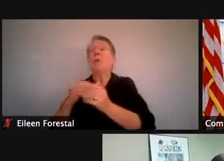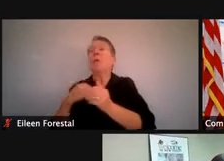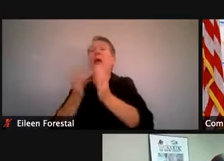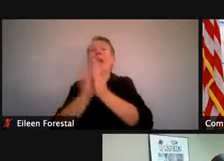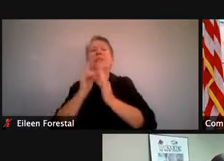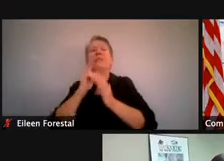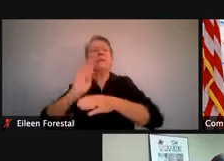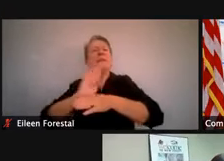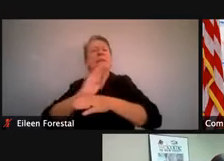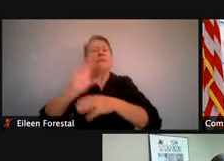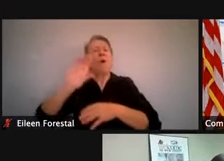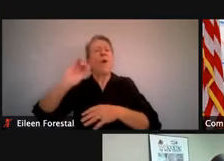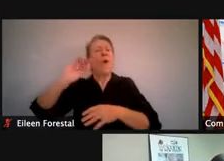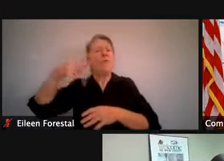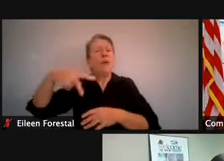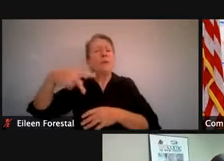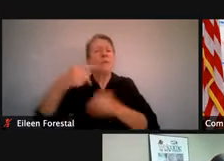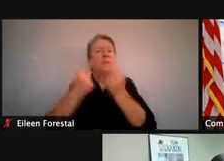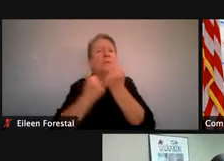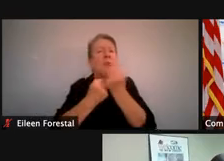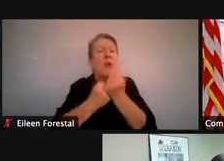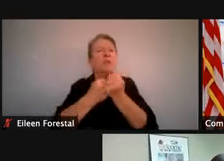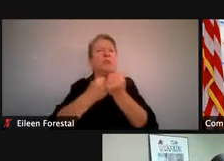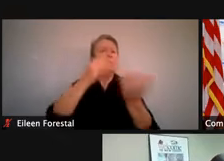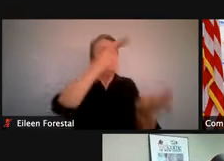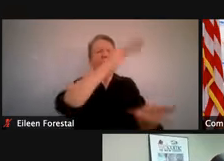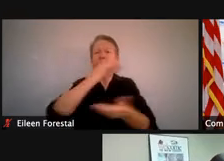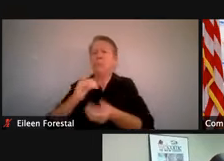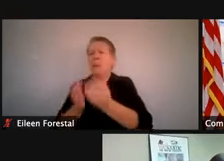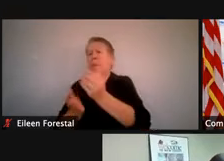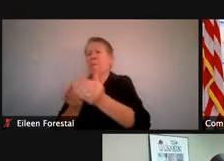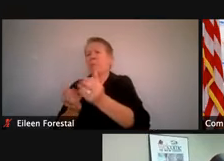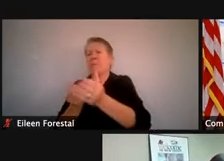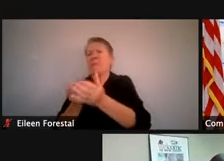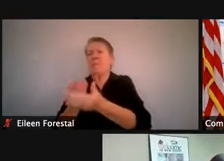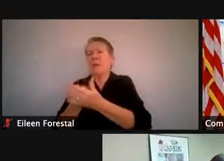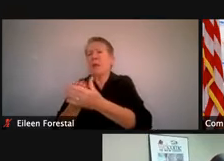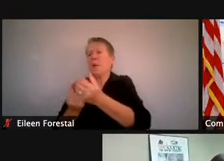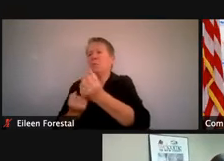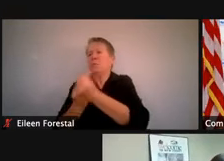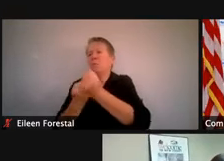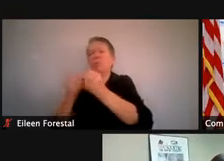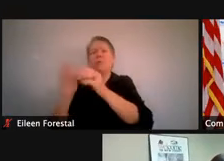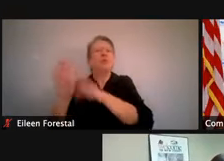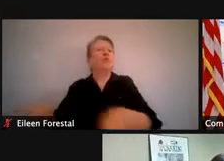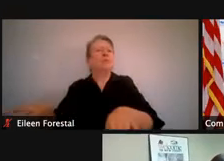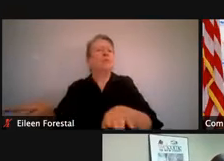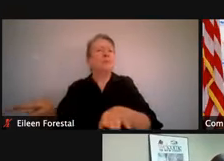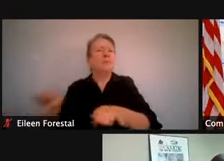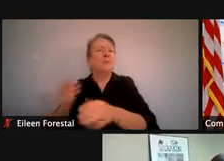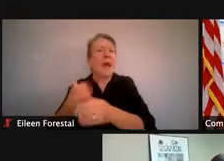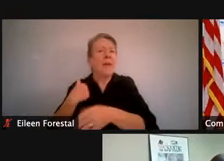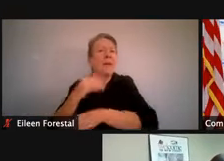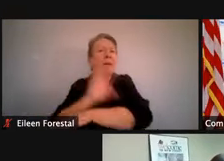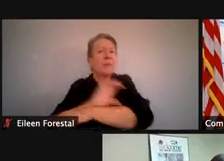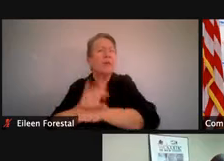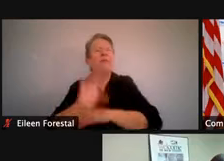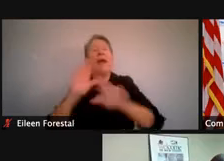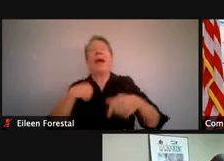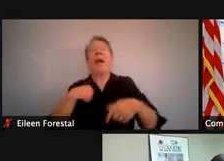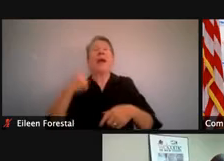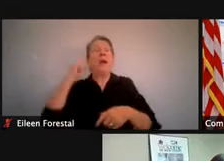biggest factor, back up to the top of your question, preventing. So we've been saying this for quite some time. Let me back up,